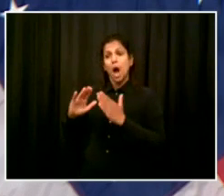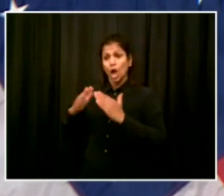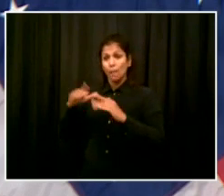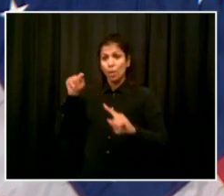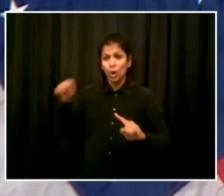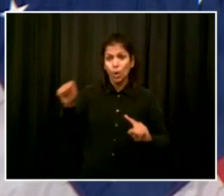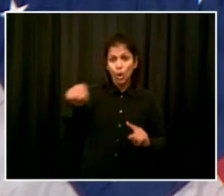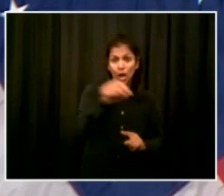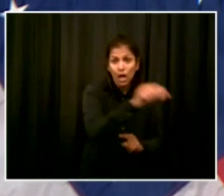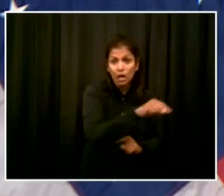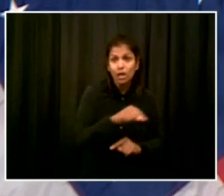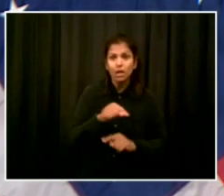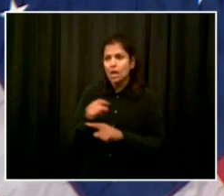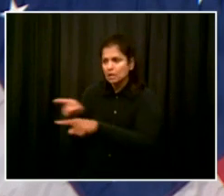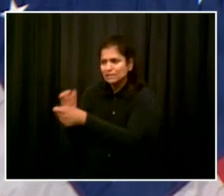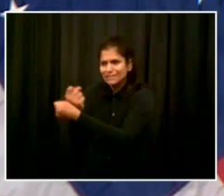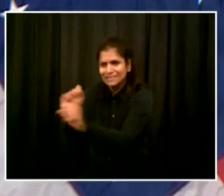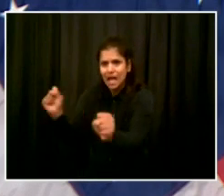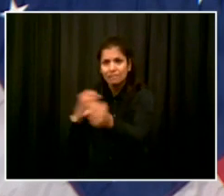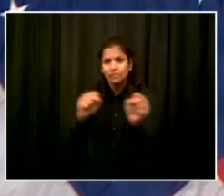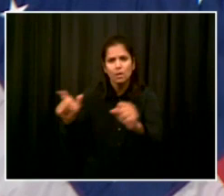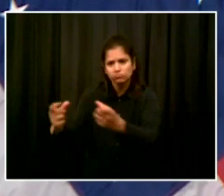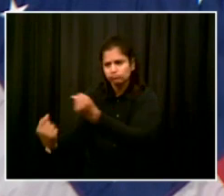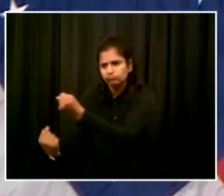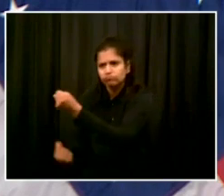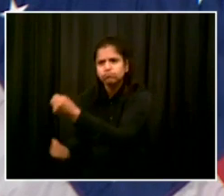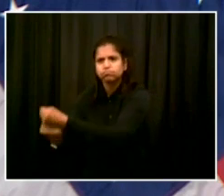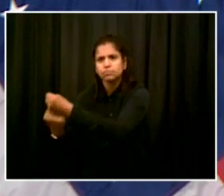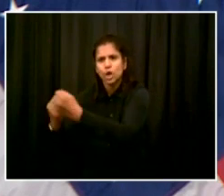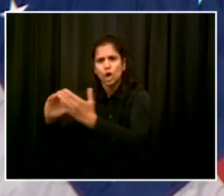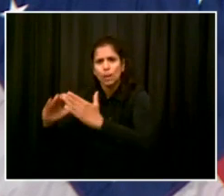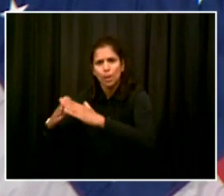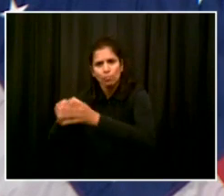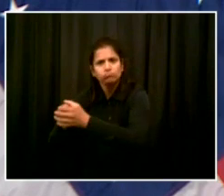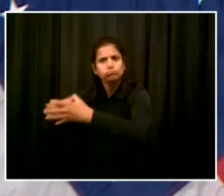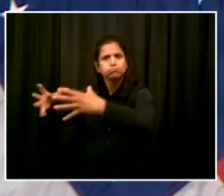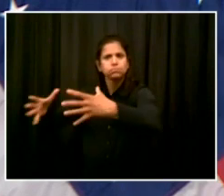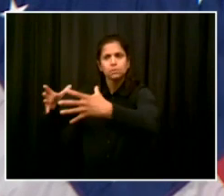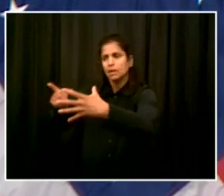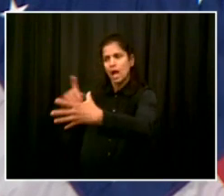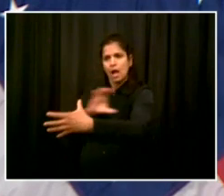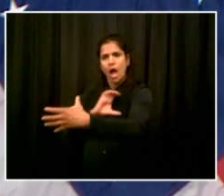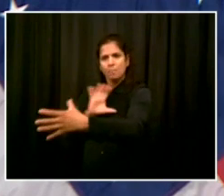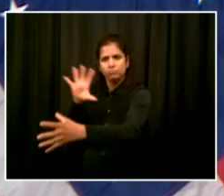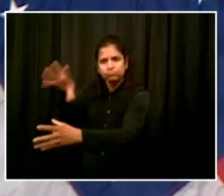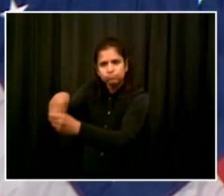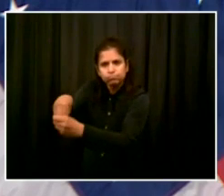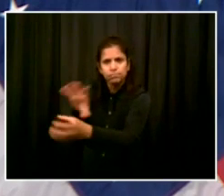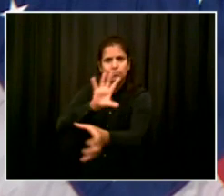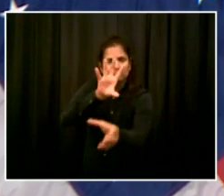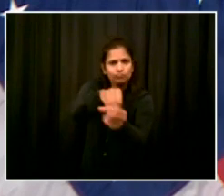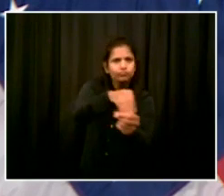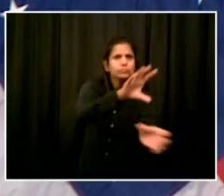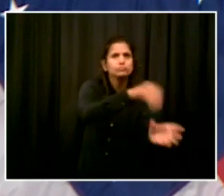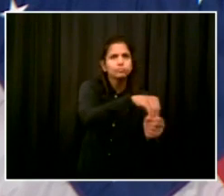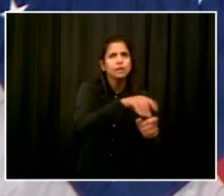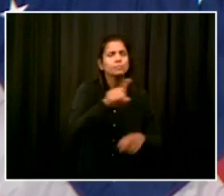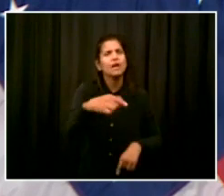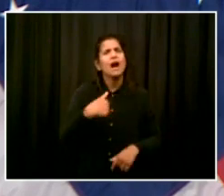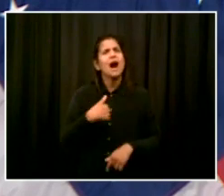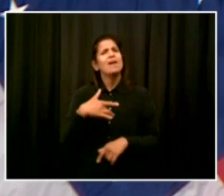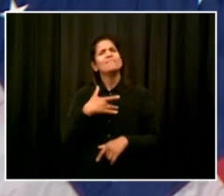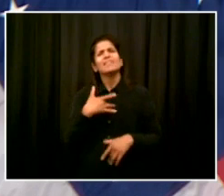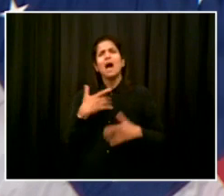court system, I hate to be a broken record, we got to be incredibly, it's taken an incredible amount of resources to put it